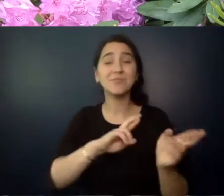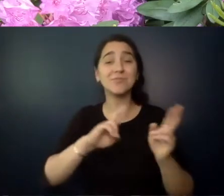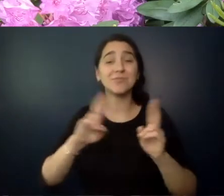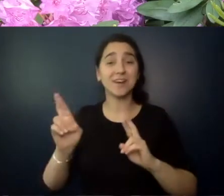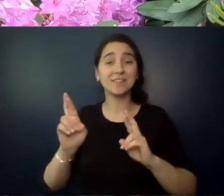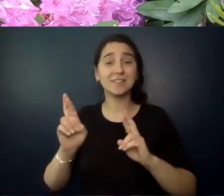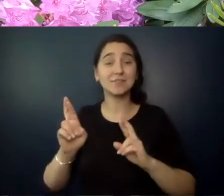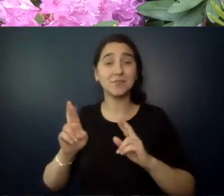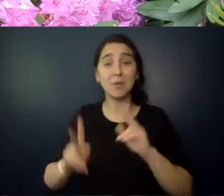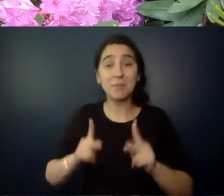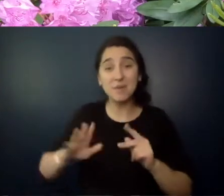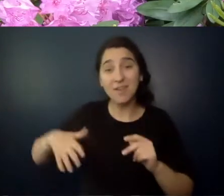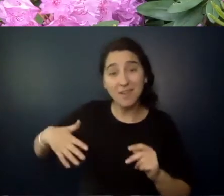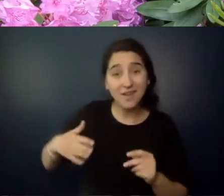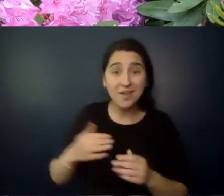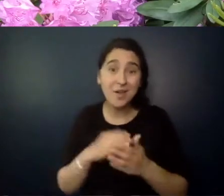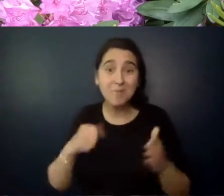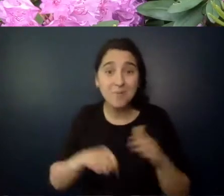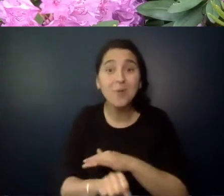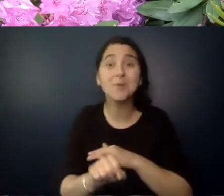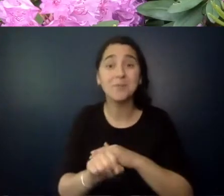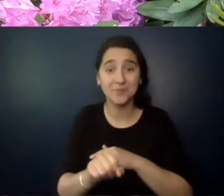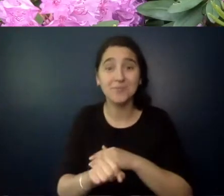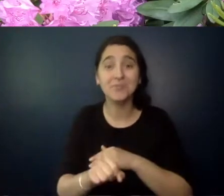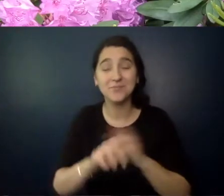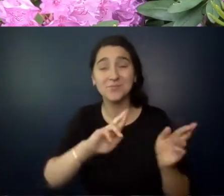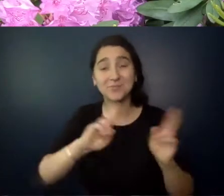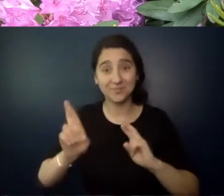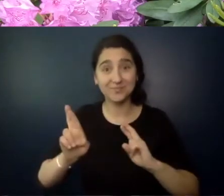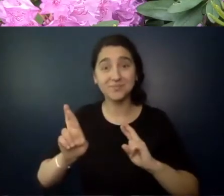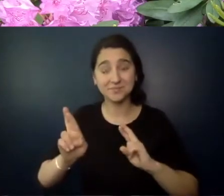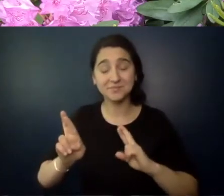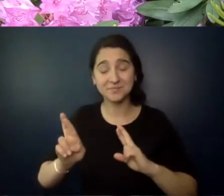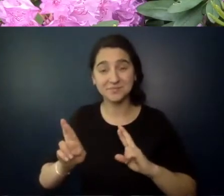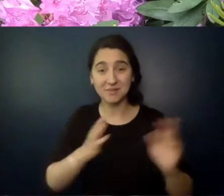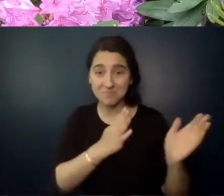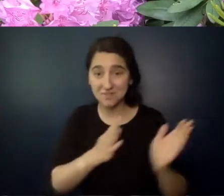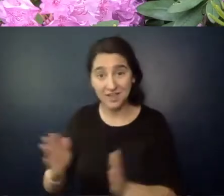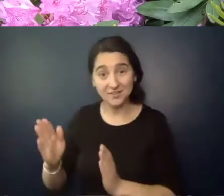and we make way for those who are yet to come.